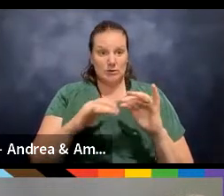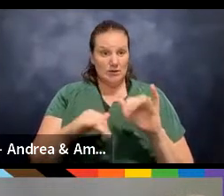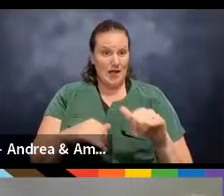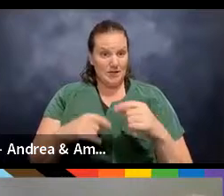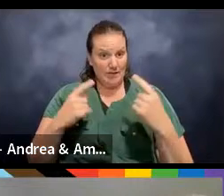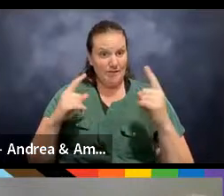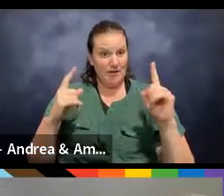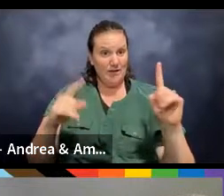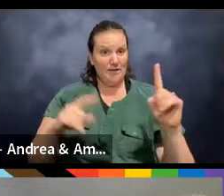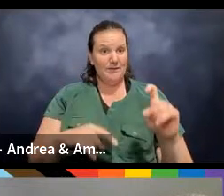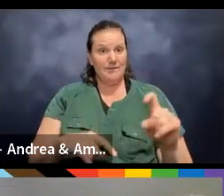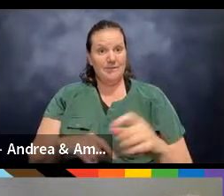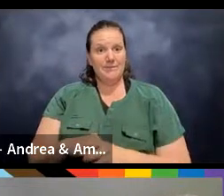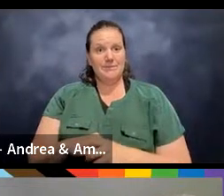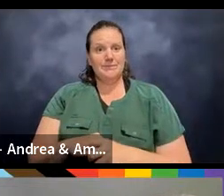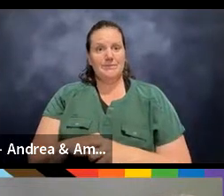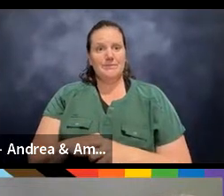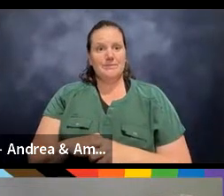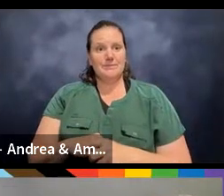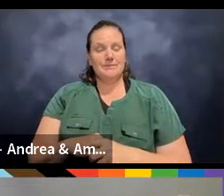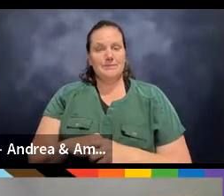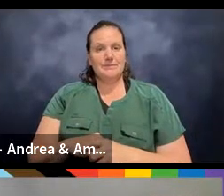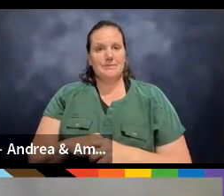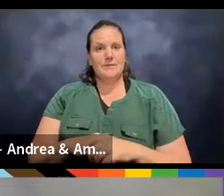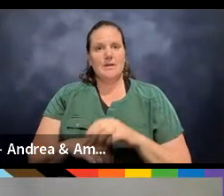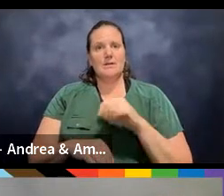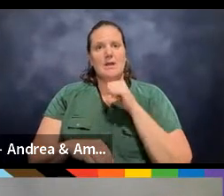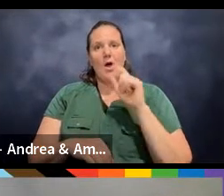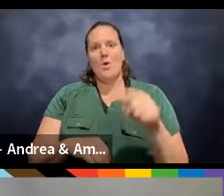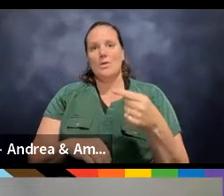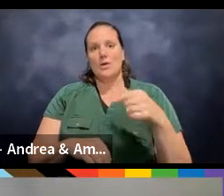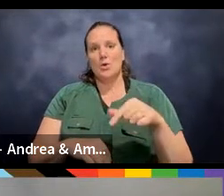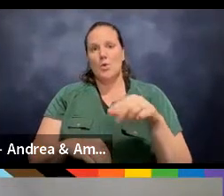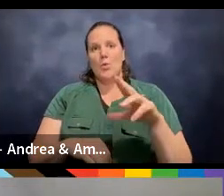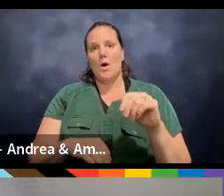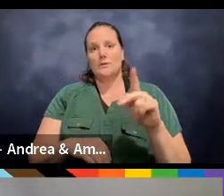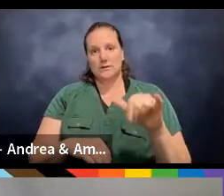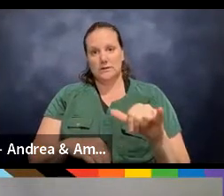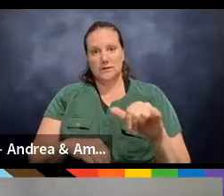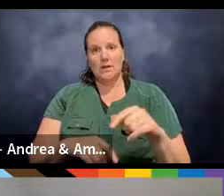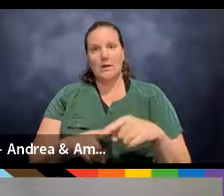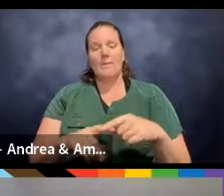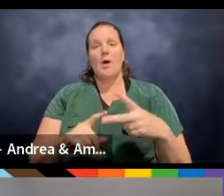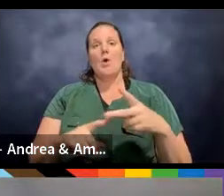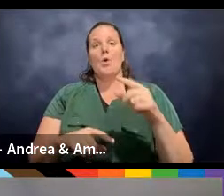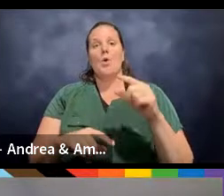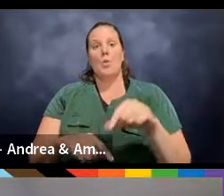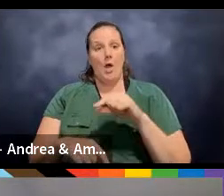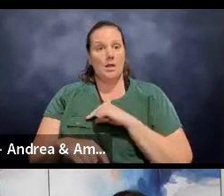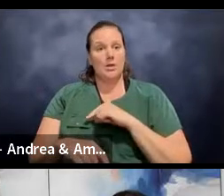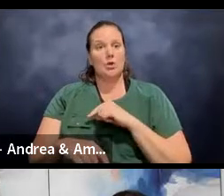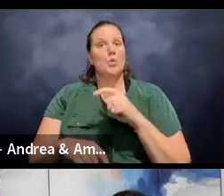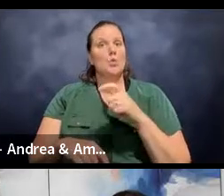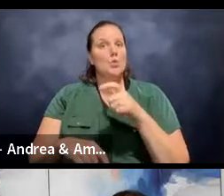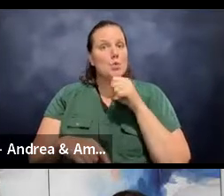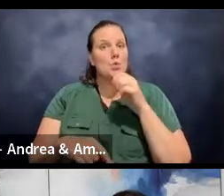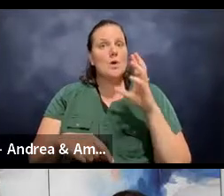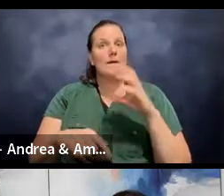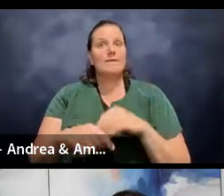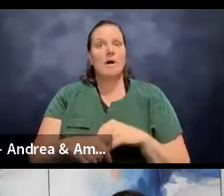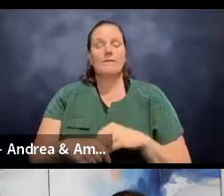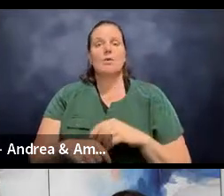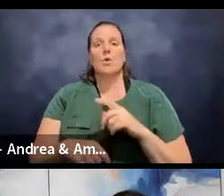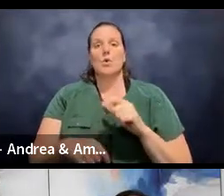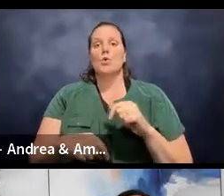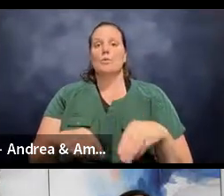effective? Not just by quantity of comments, but by the quality and who of comments, like who actually was engaged and who did